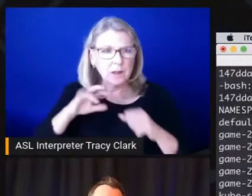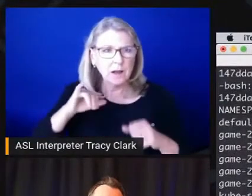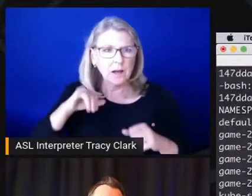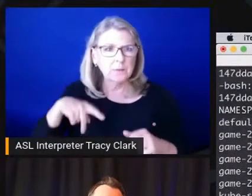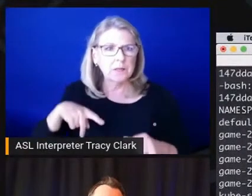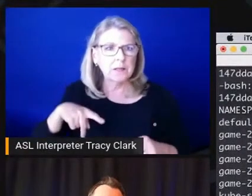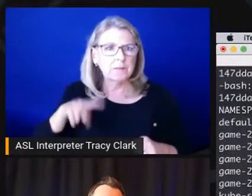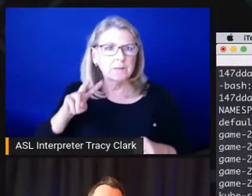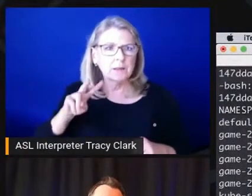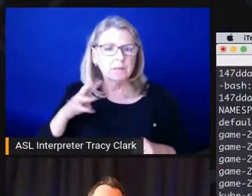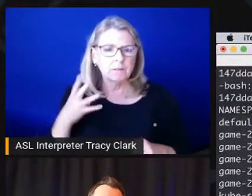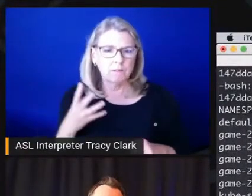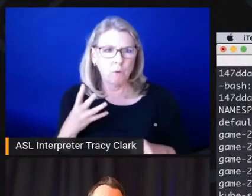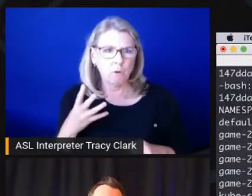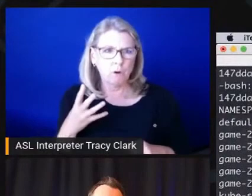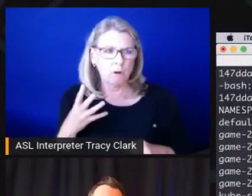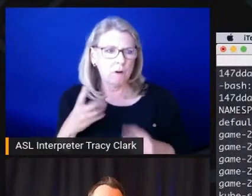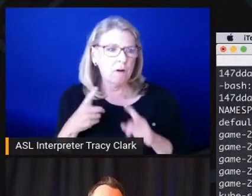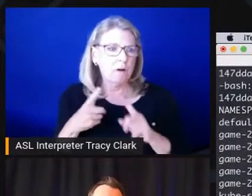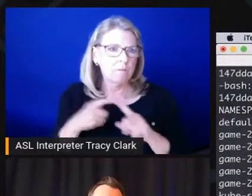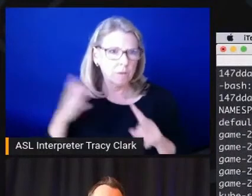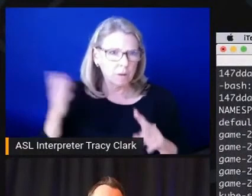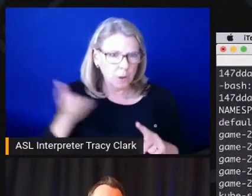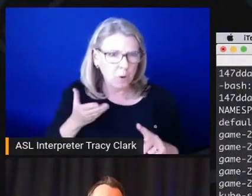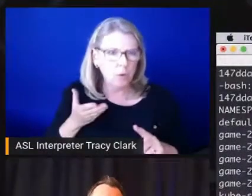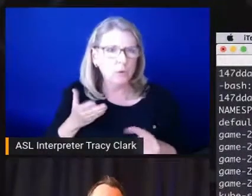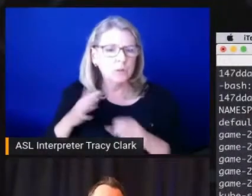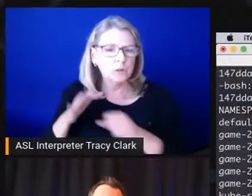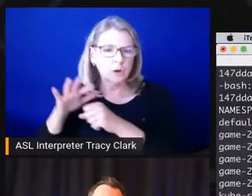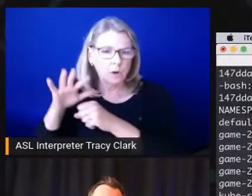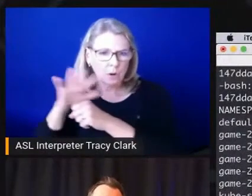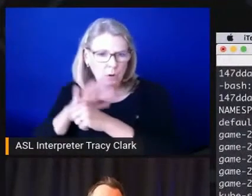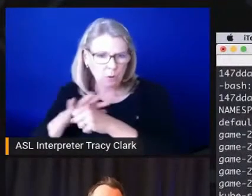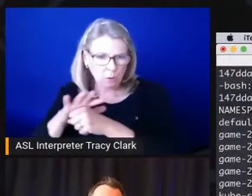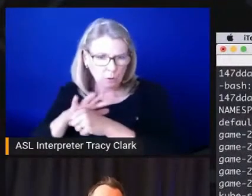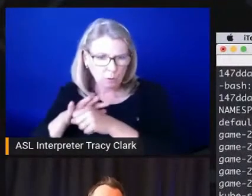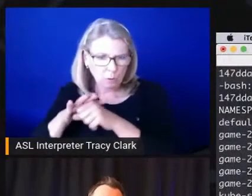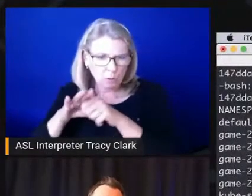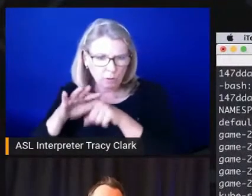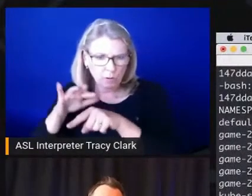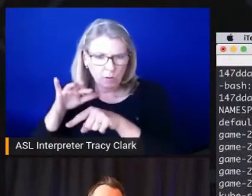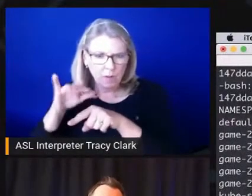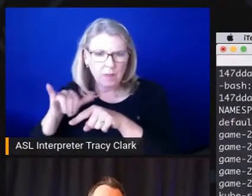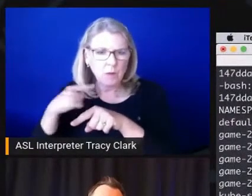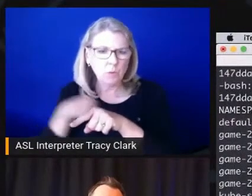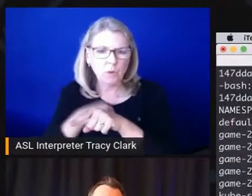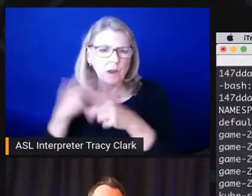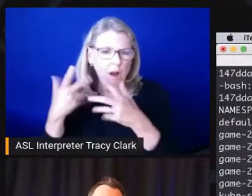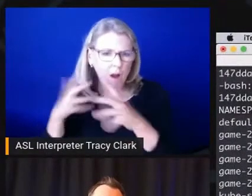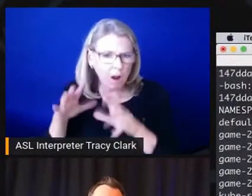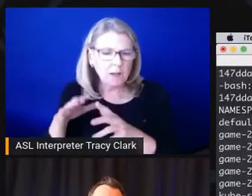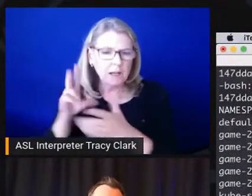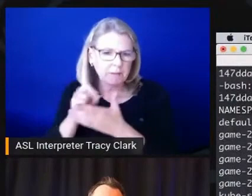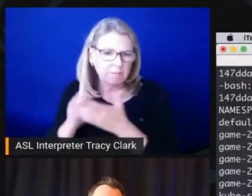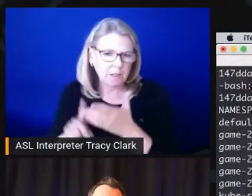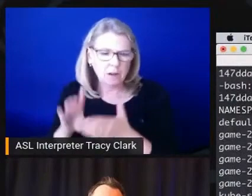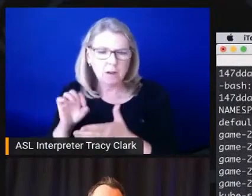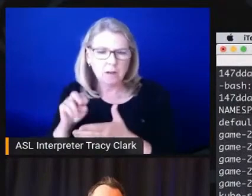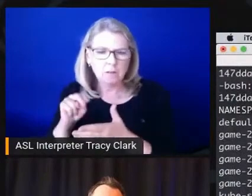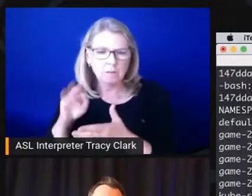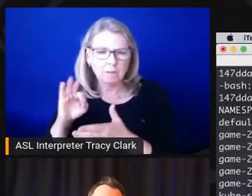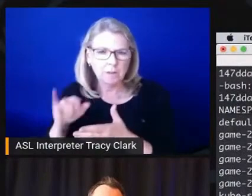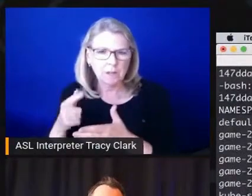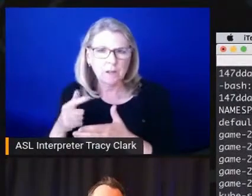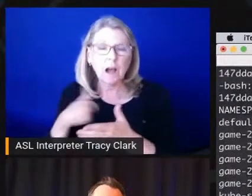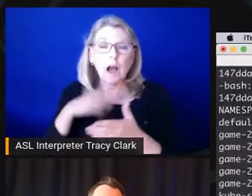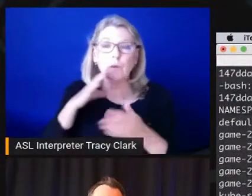host local range that we have configured. I am gonna perform some